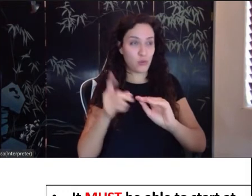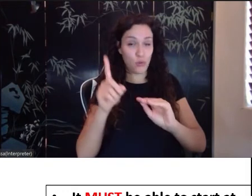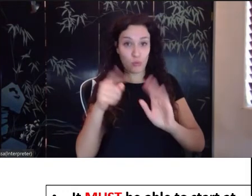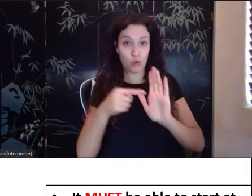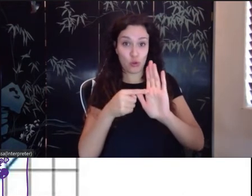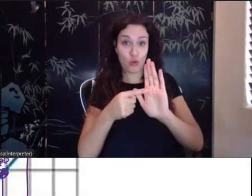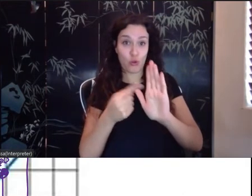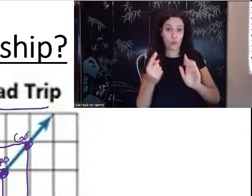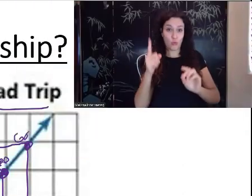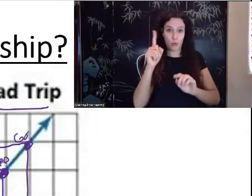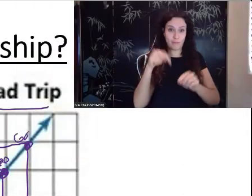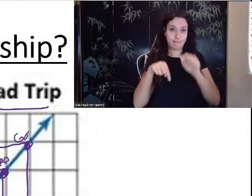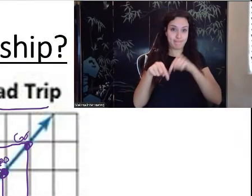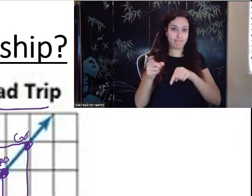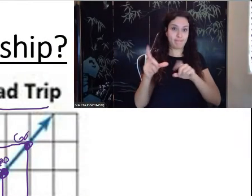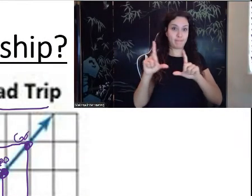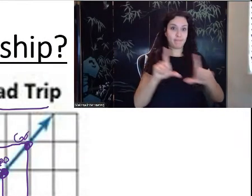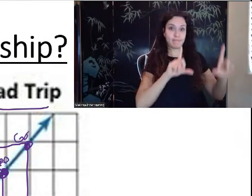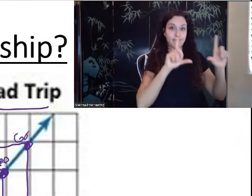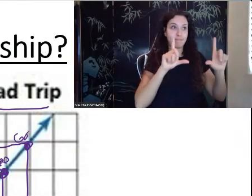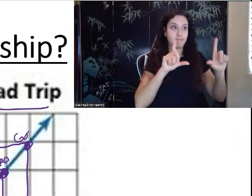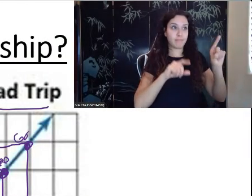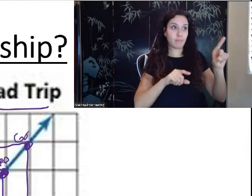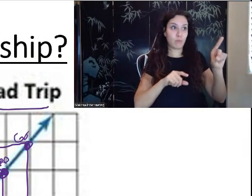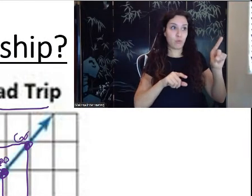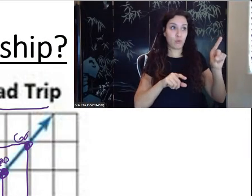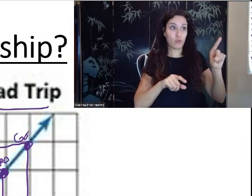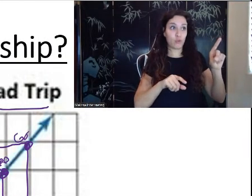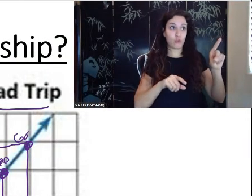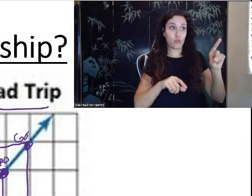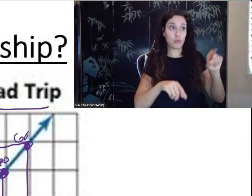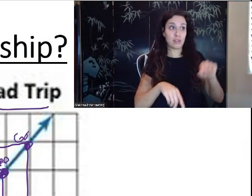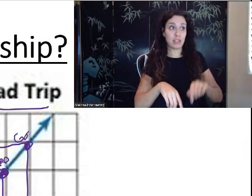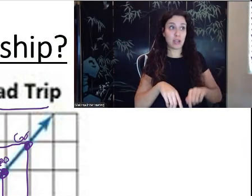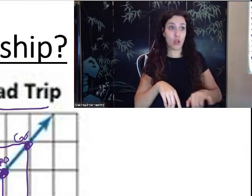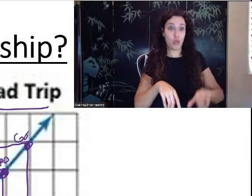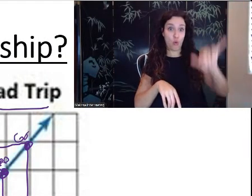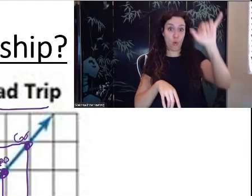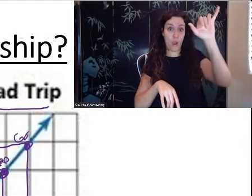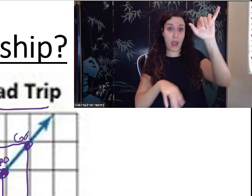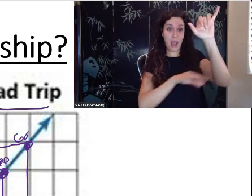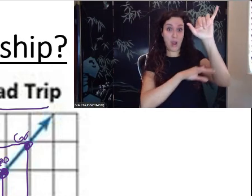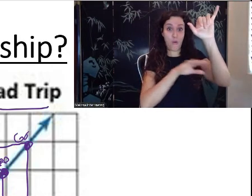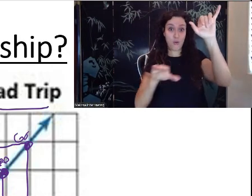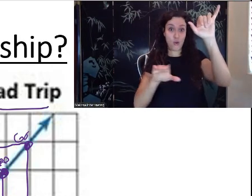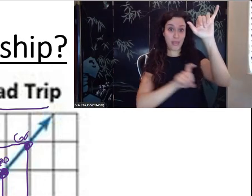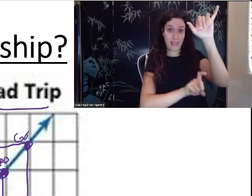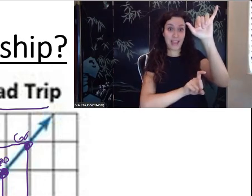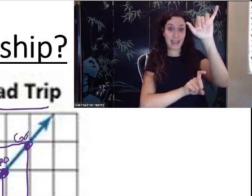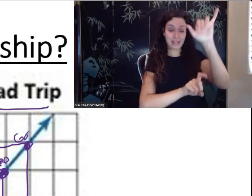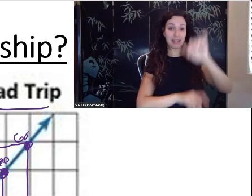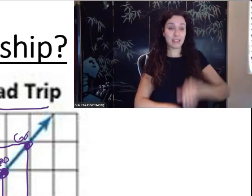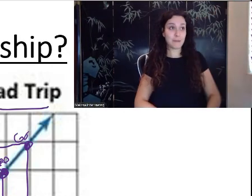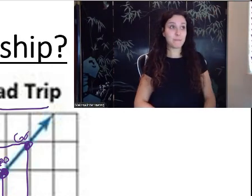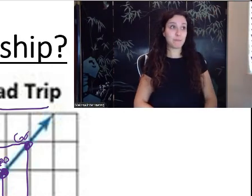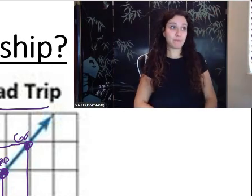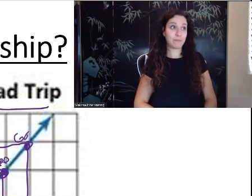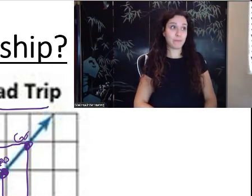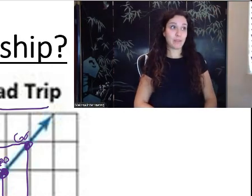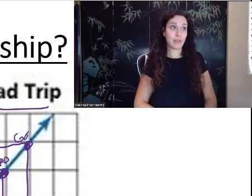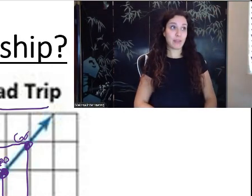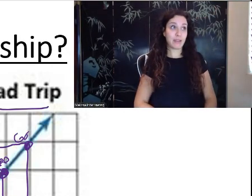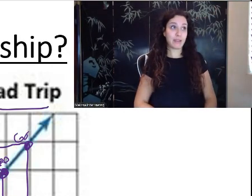the previous slide, we did the y values over the x values. This is